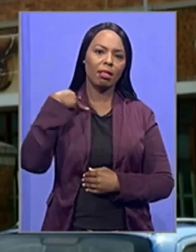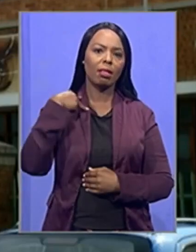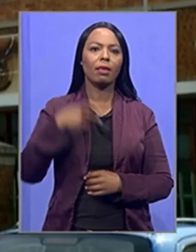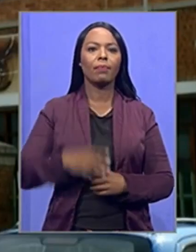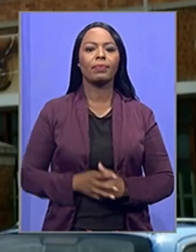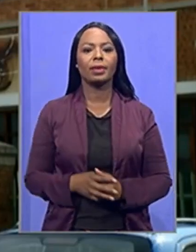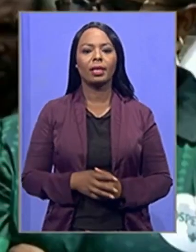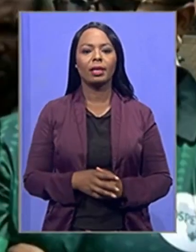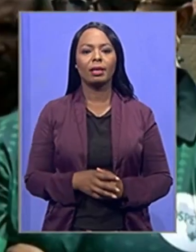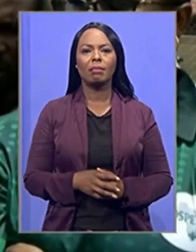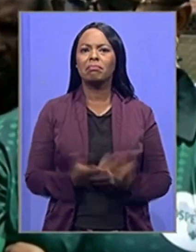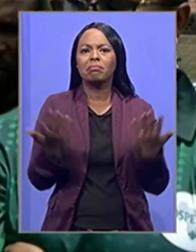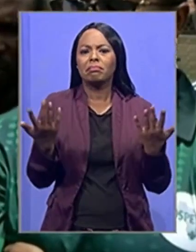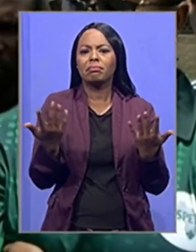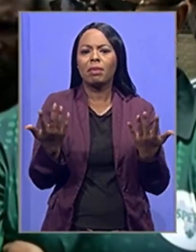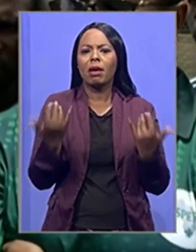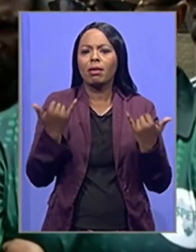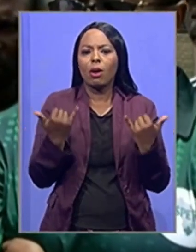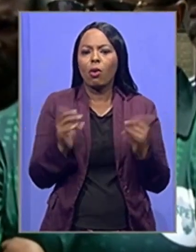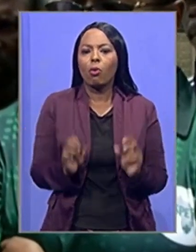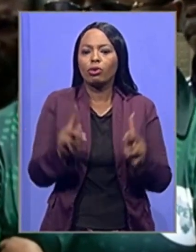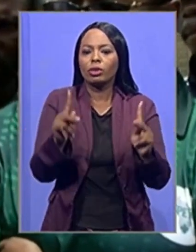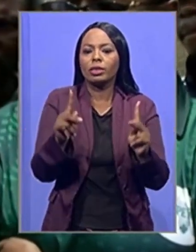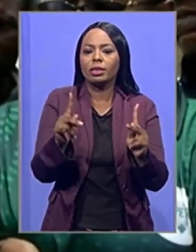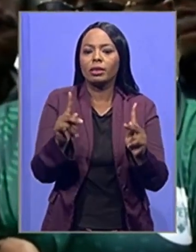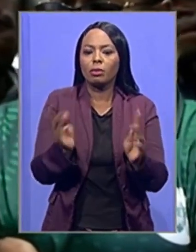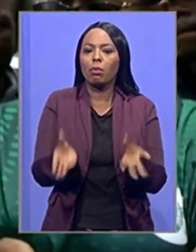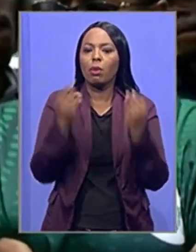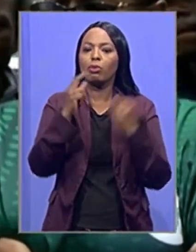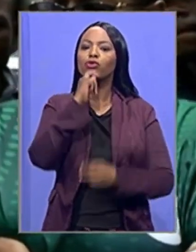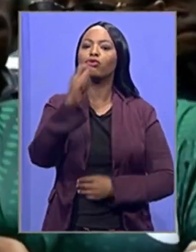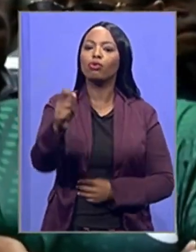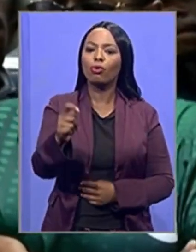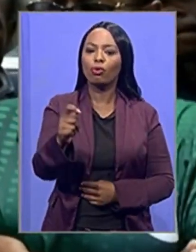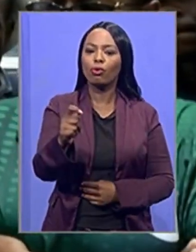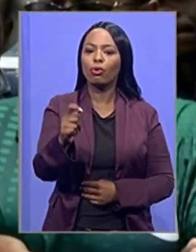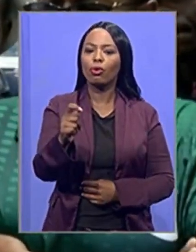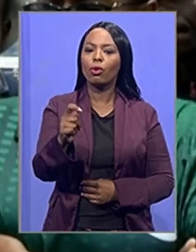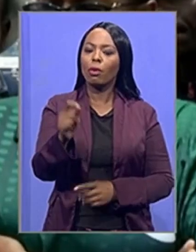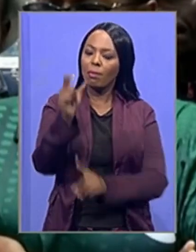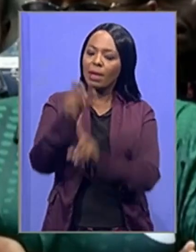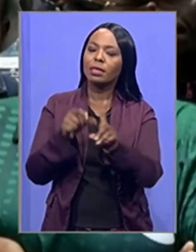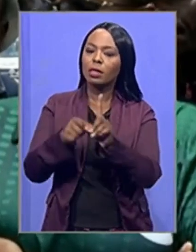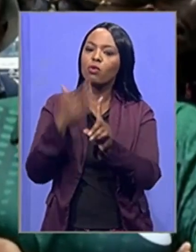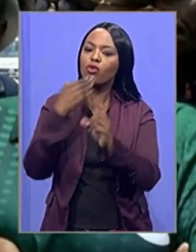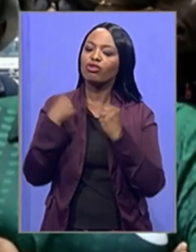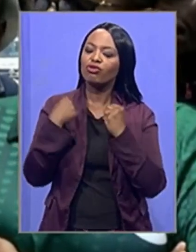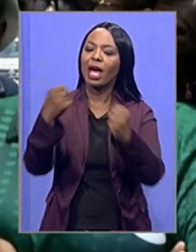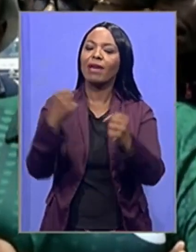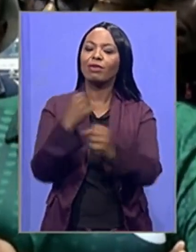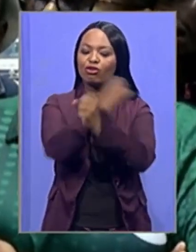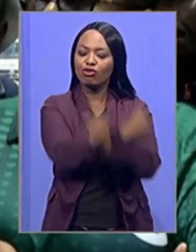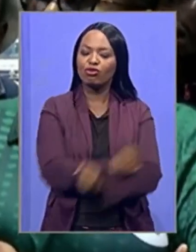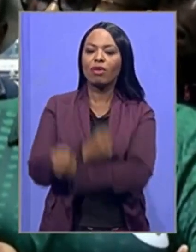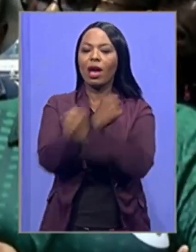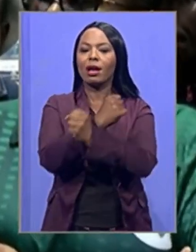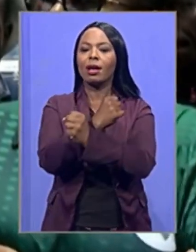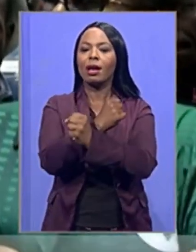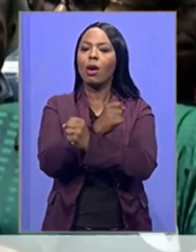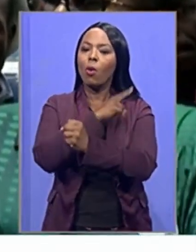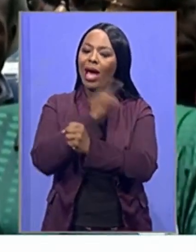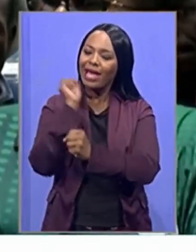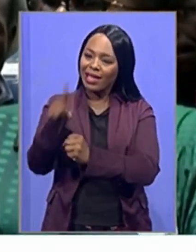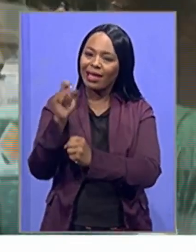This denies us the opportunity of finally getting the truth from the person who was driving who would have caused this